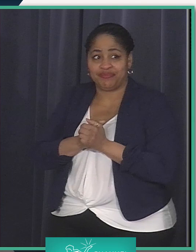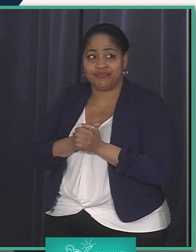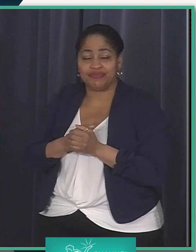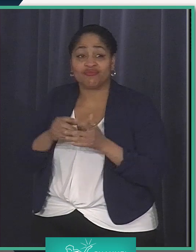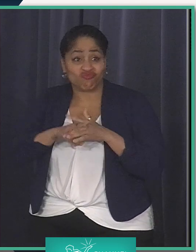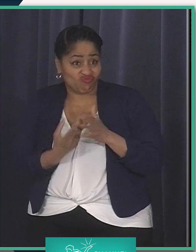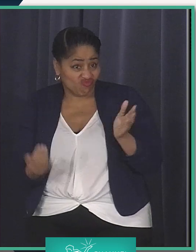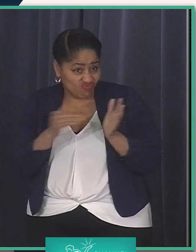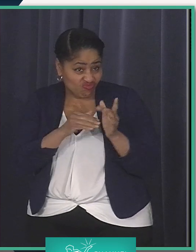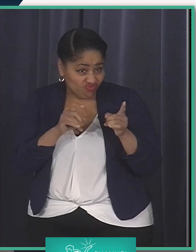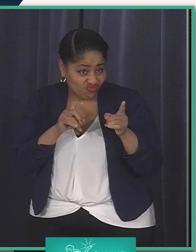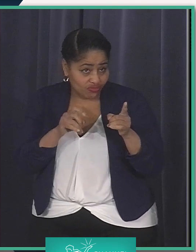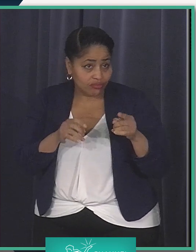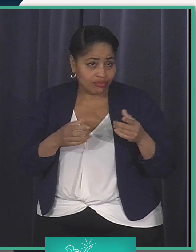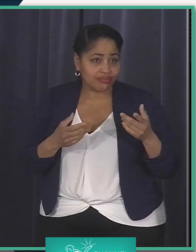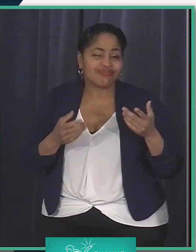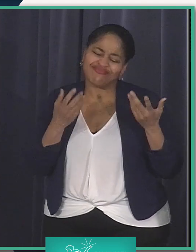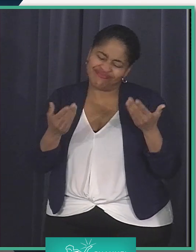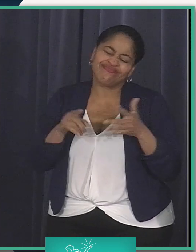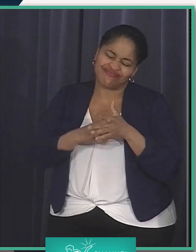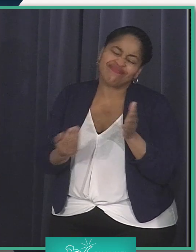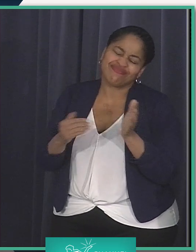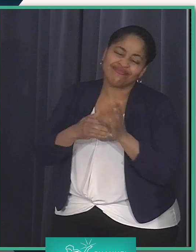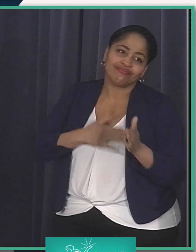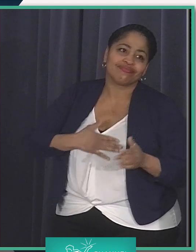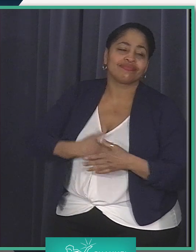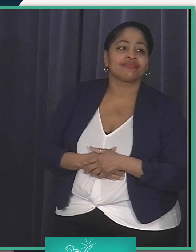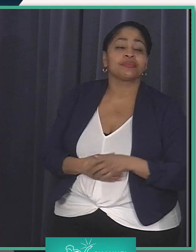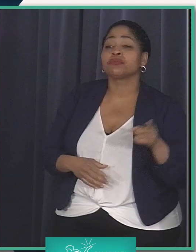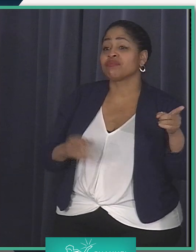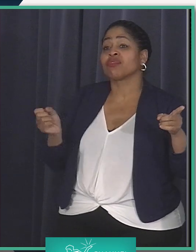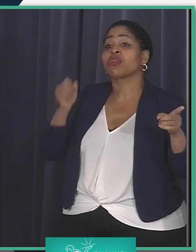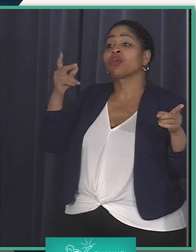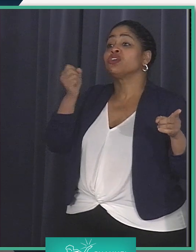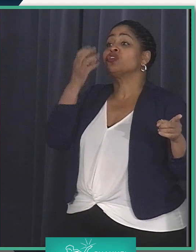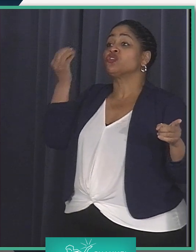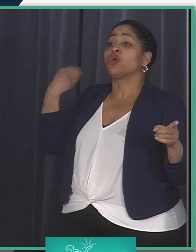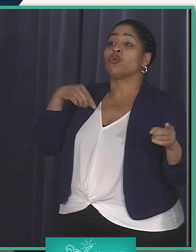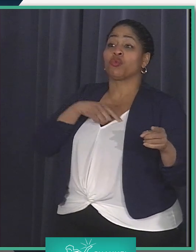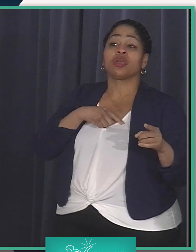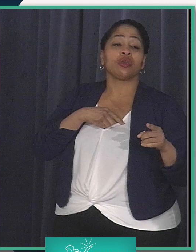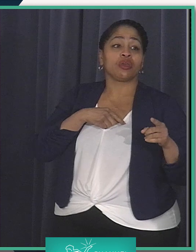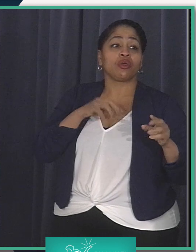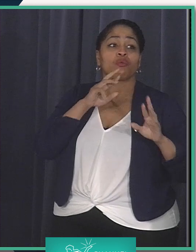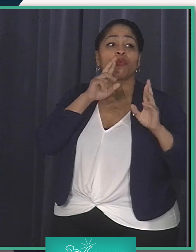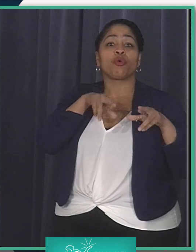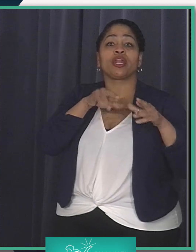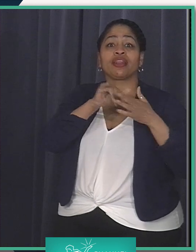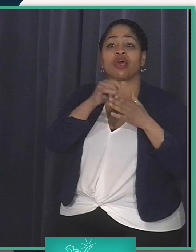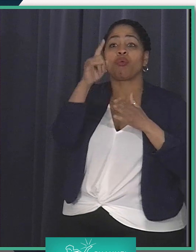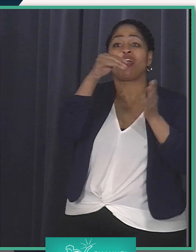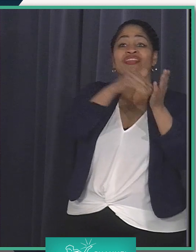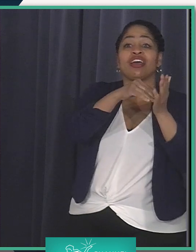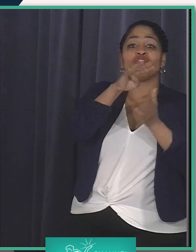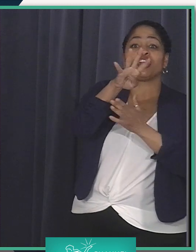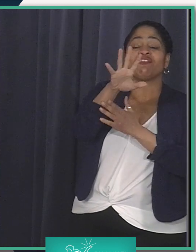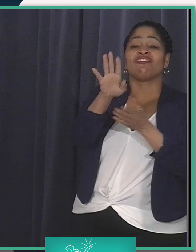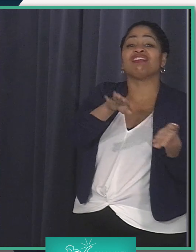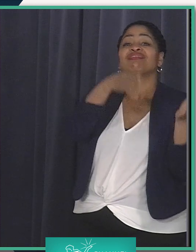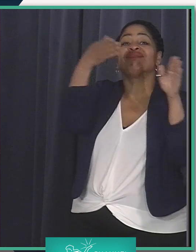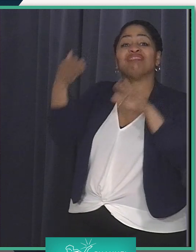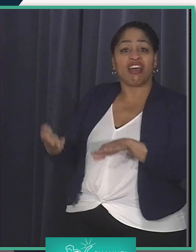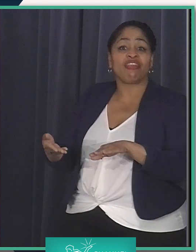Do I need to start over, or can we keep going? Okay. So we're reporting today 1,045 deaths